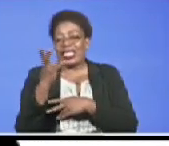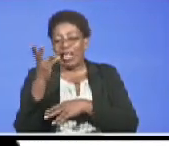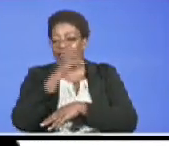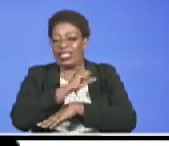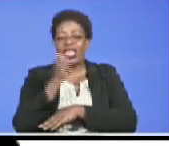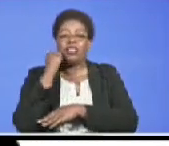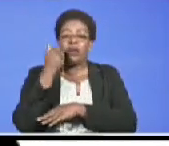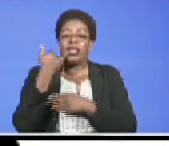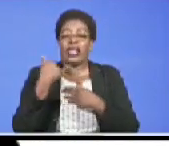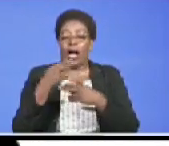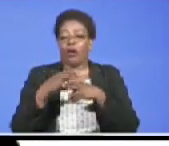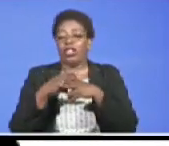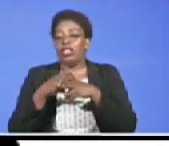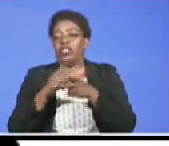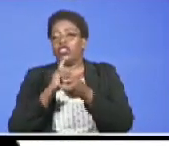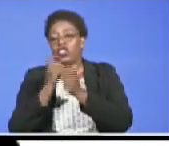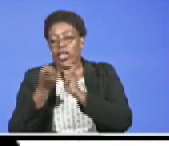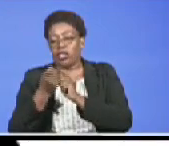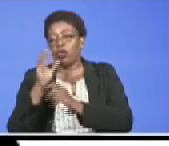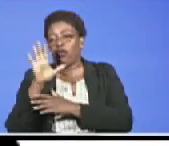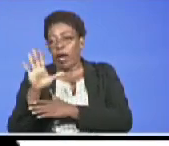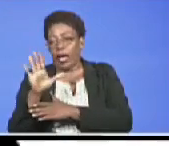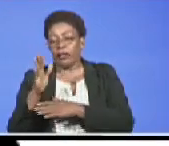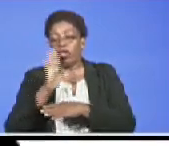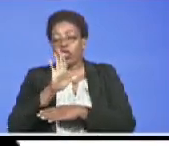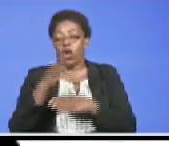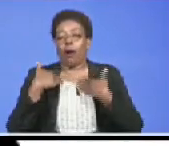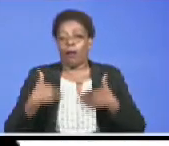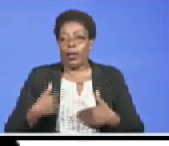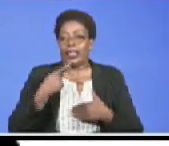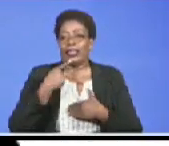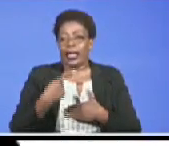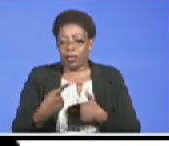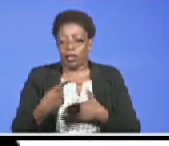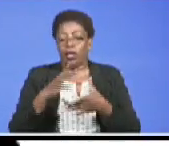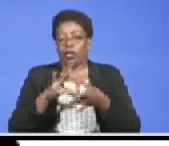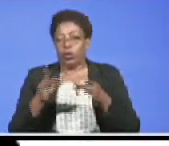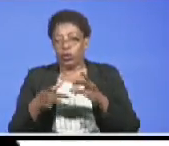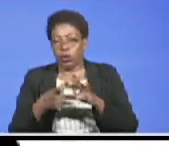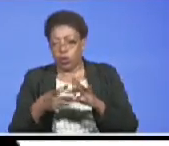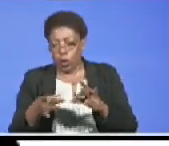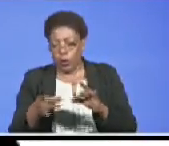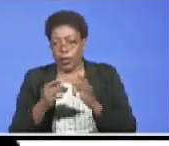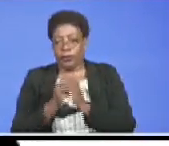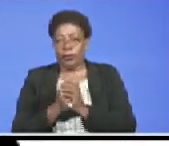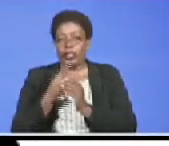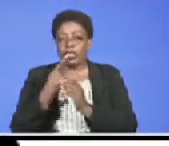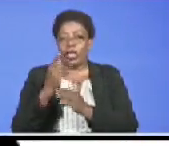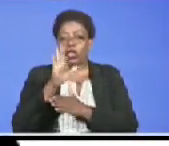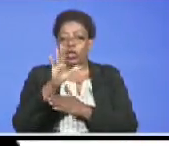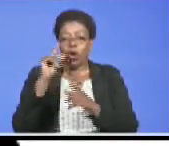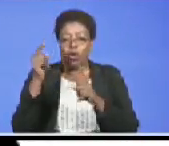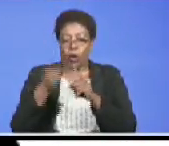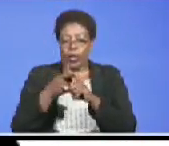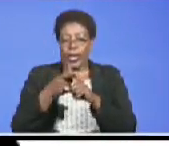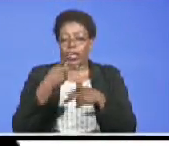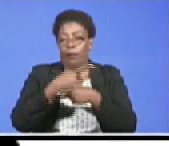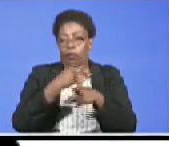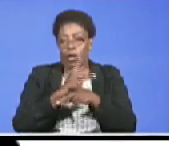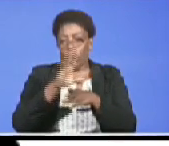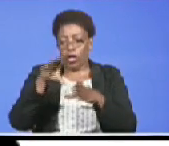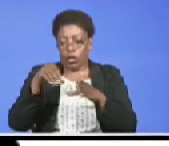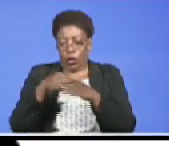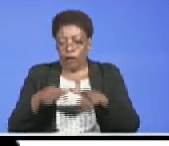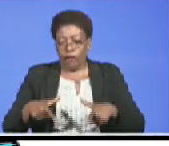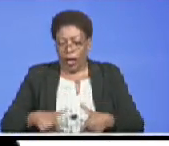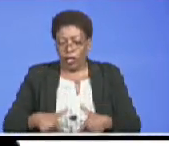They have less clotting. So your body tells the story. The proponent of feminine hygiene says her goal is to get the products that also include